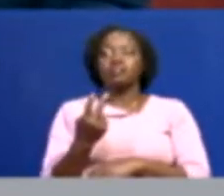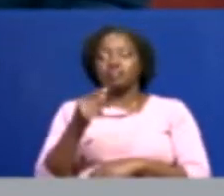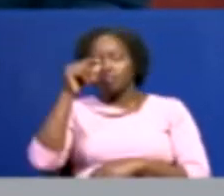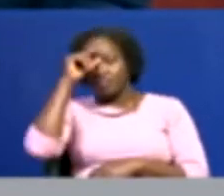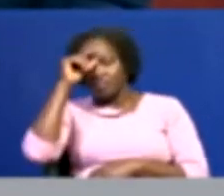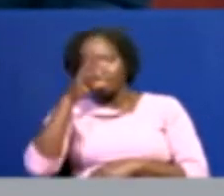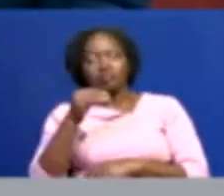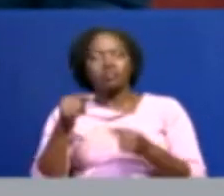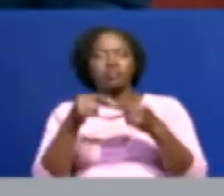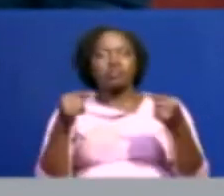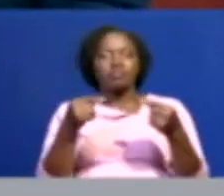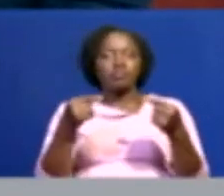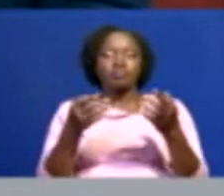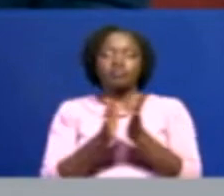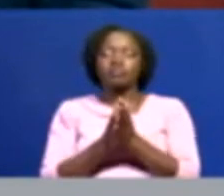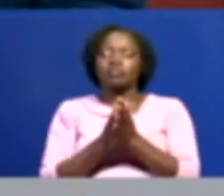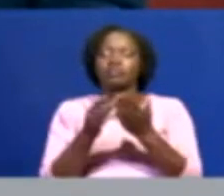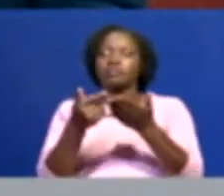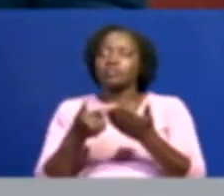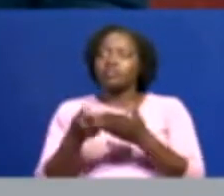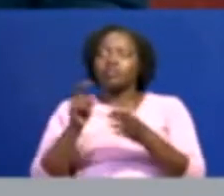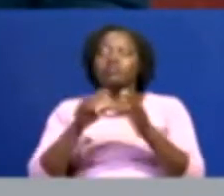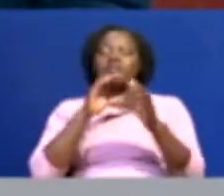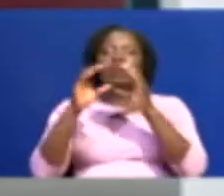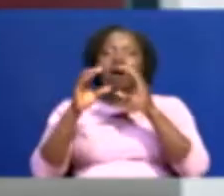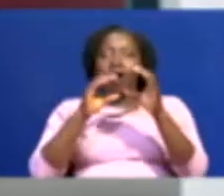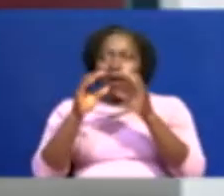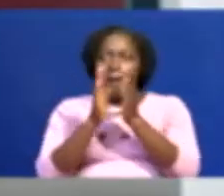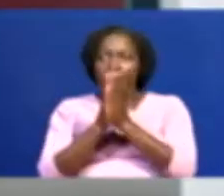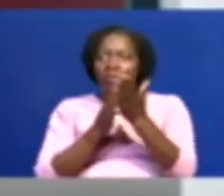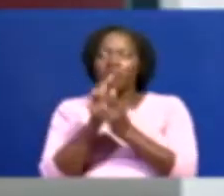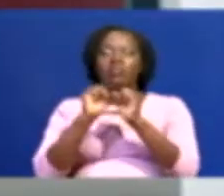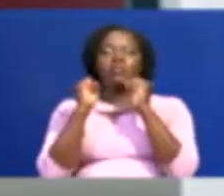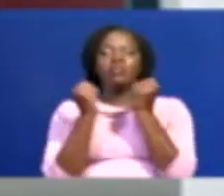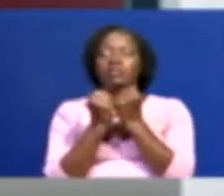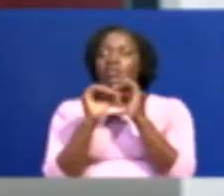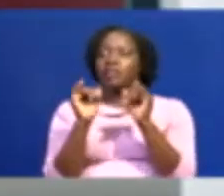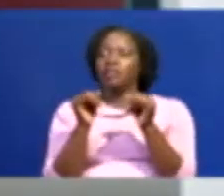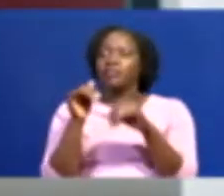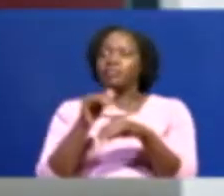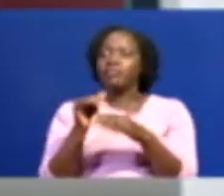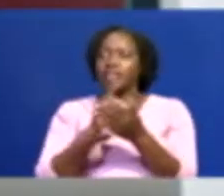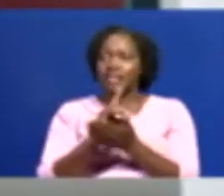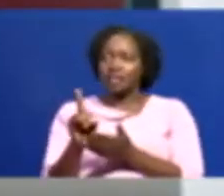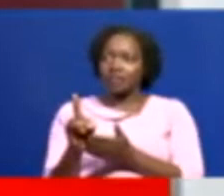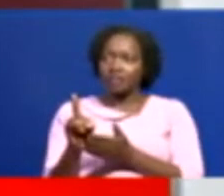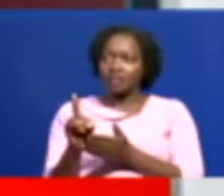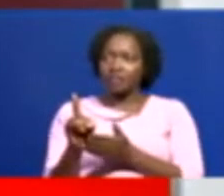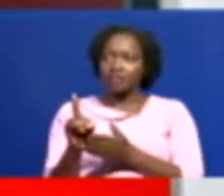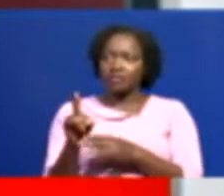government and the opposition, will come to the table. You can join in the conversation, of course, through our social media platforms at KBC Channel 1,